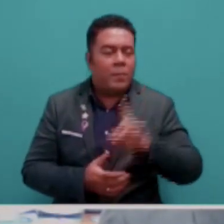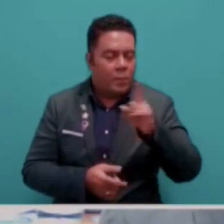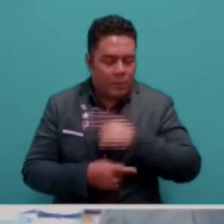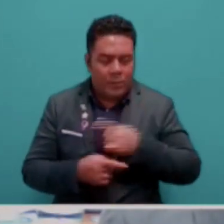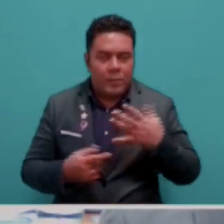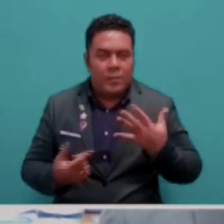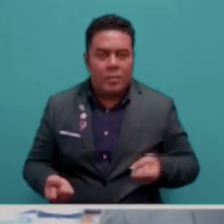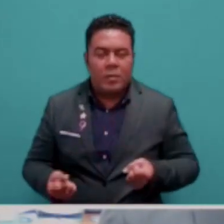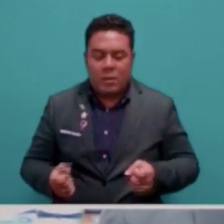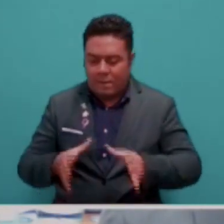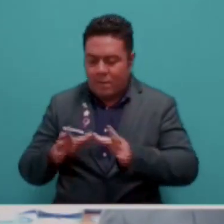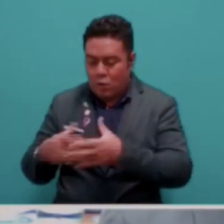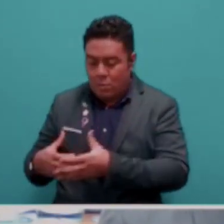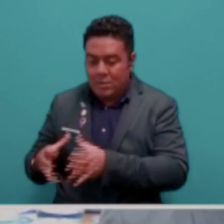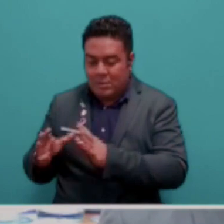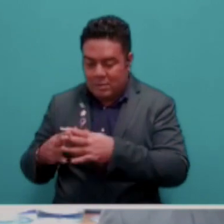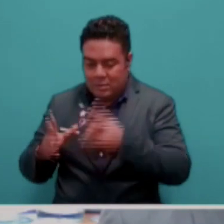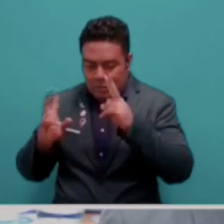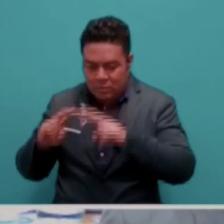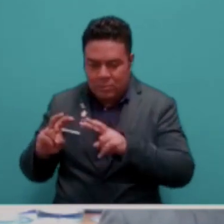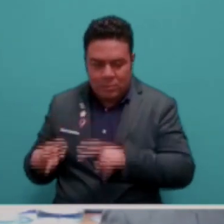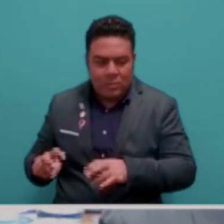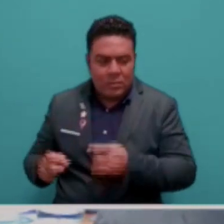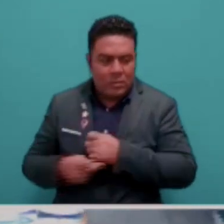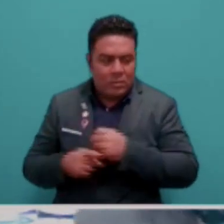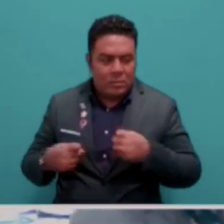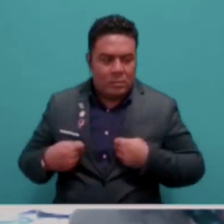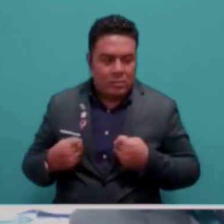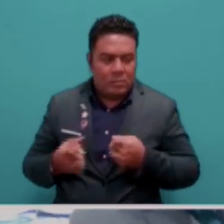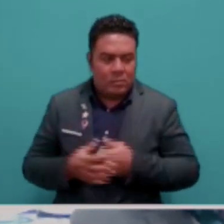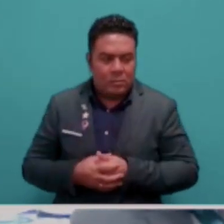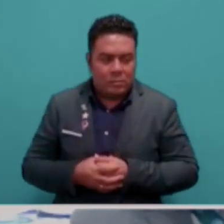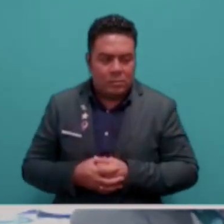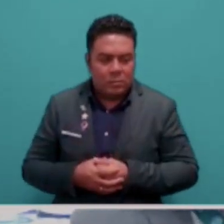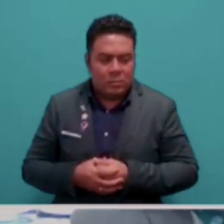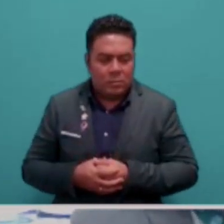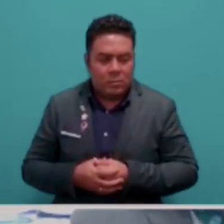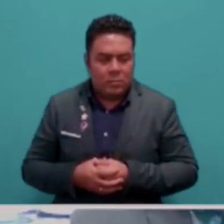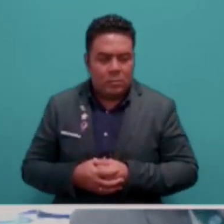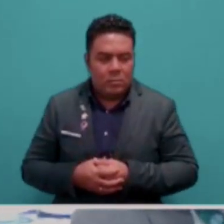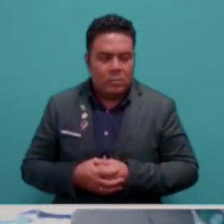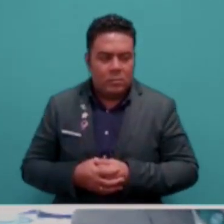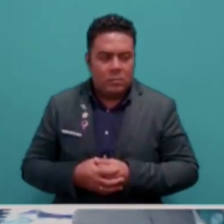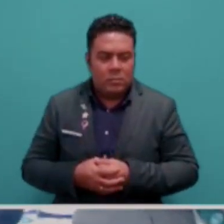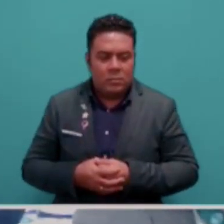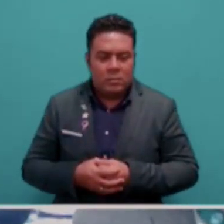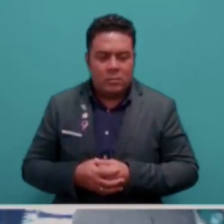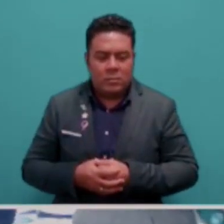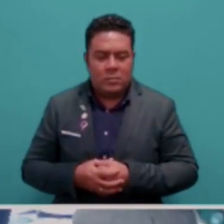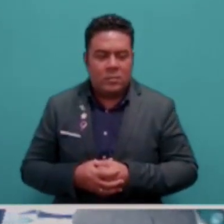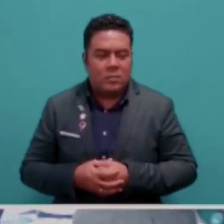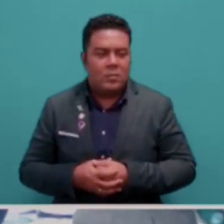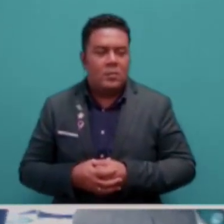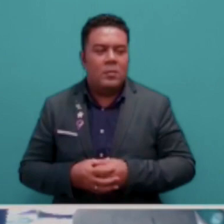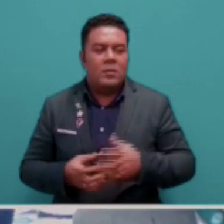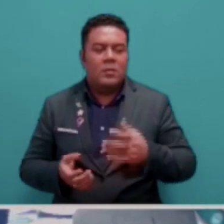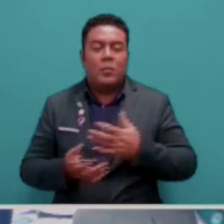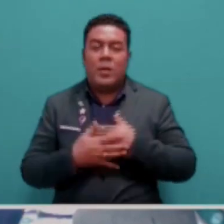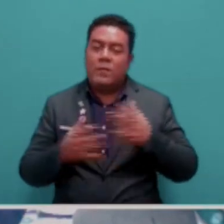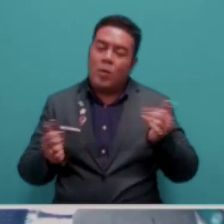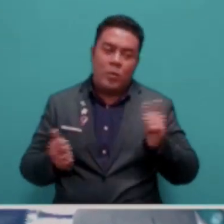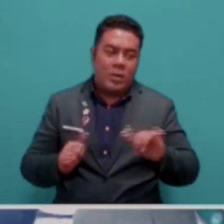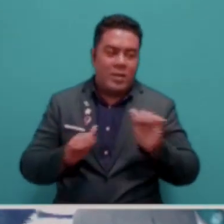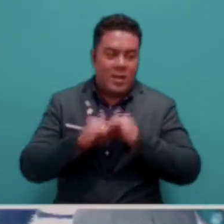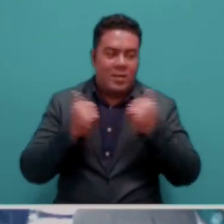an Emoluments Committee. Our decision, we will await the Emoluments Committee that we have already agreed